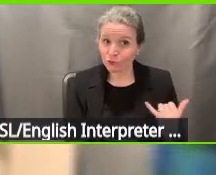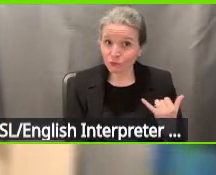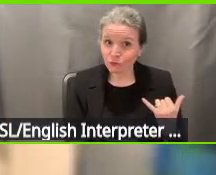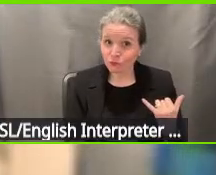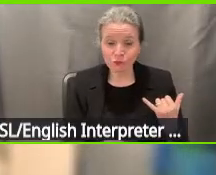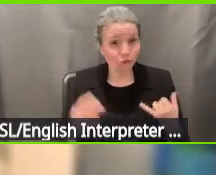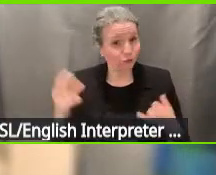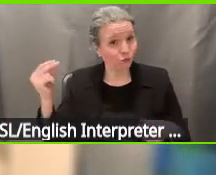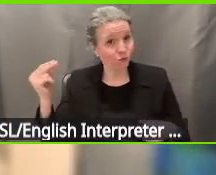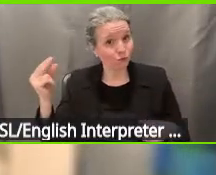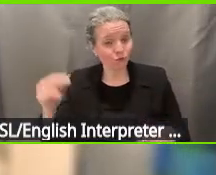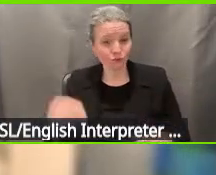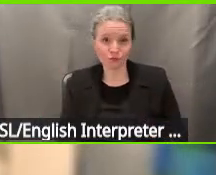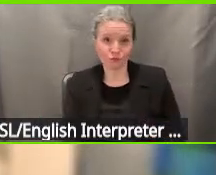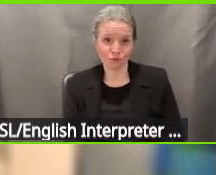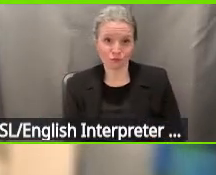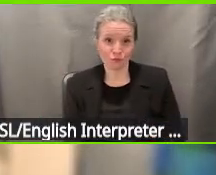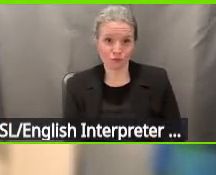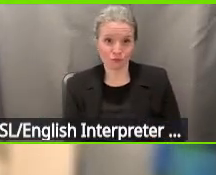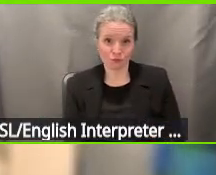Oh, everybody's gone. What happened?